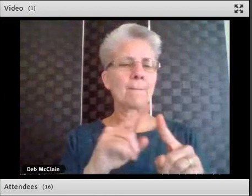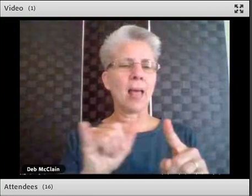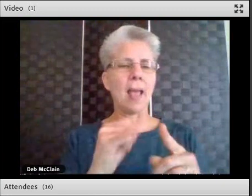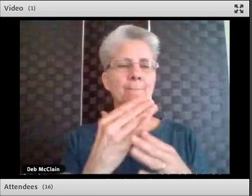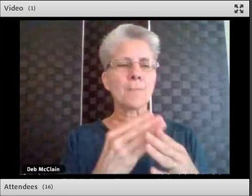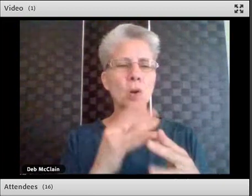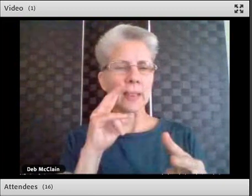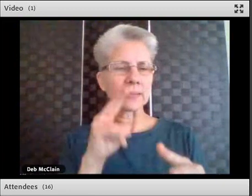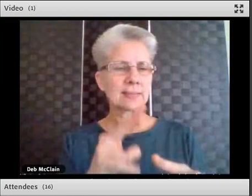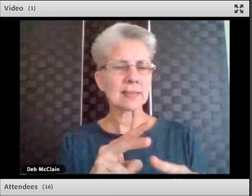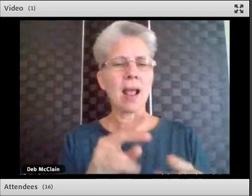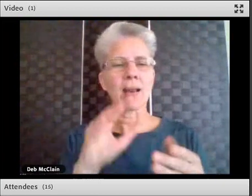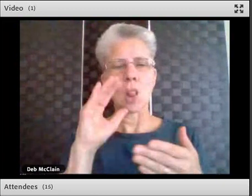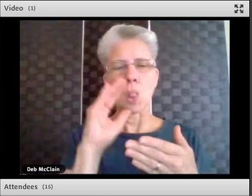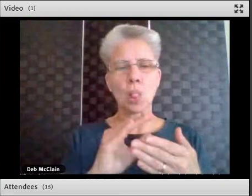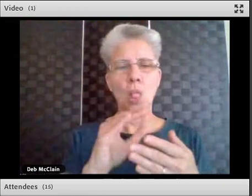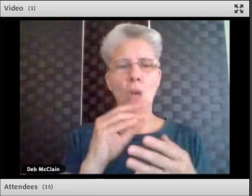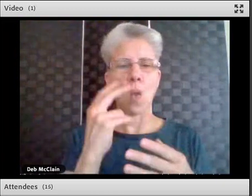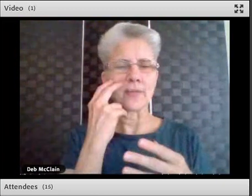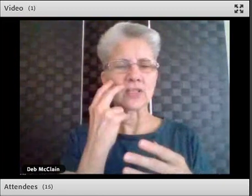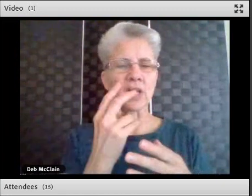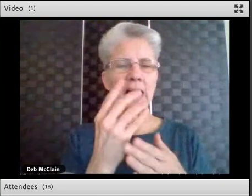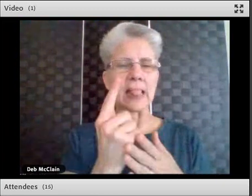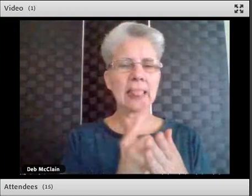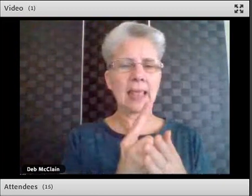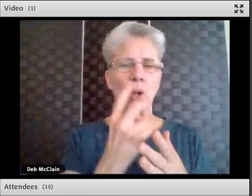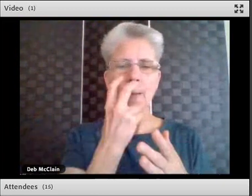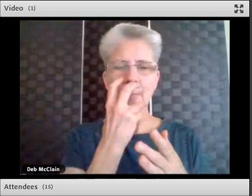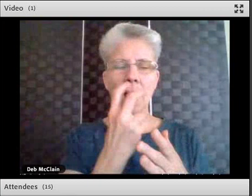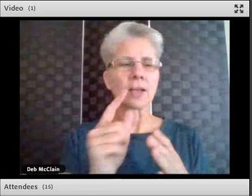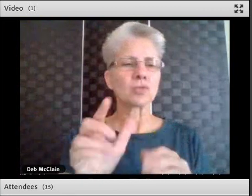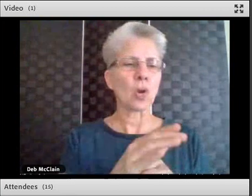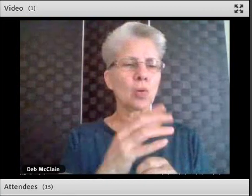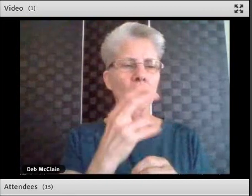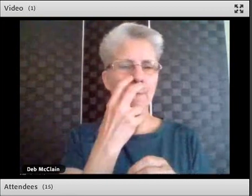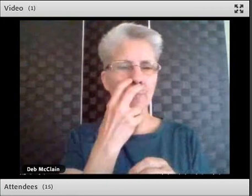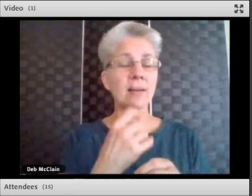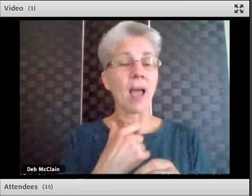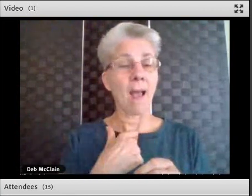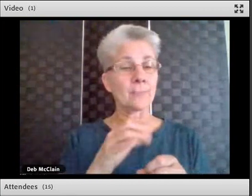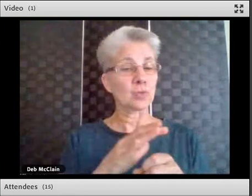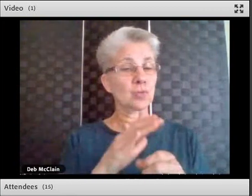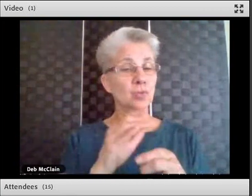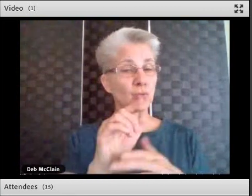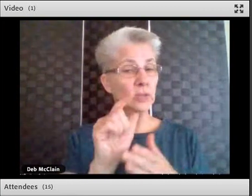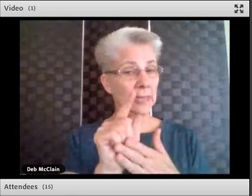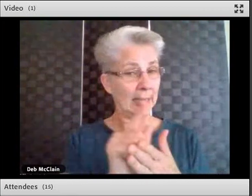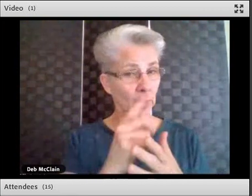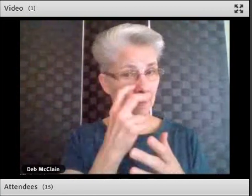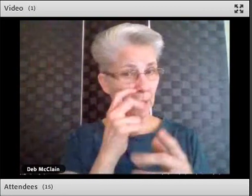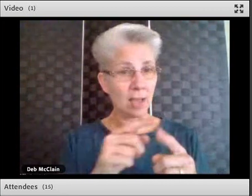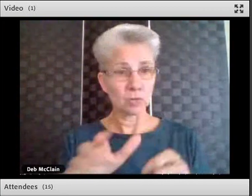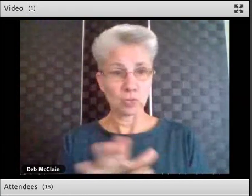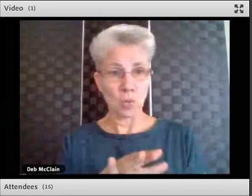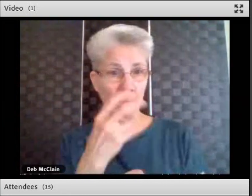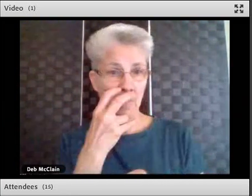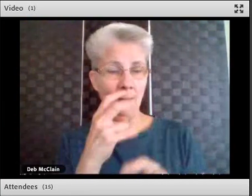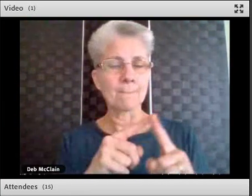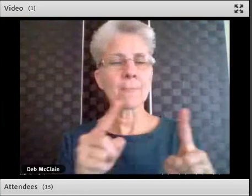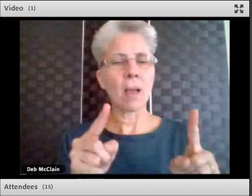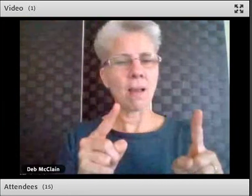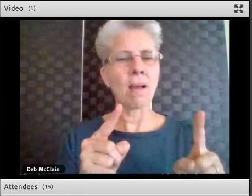partially sighted, low vision, legally blind, and totally blind. I'm legally blind. I'm not totally blind,